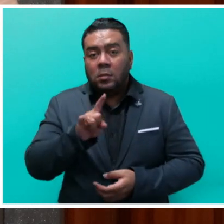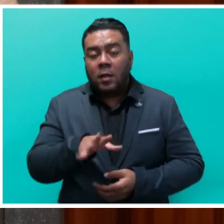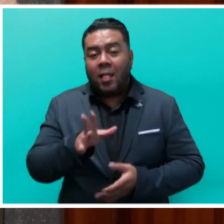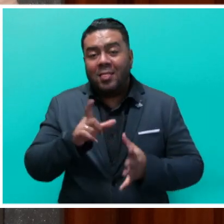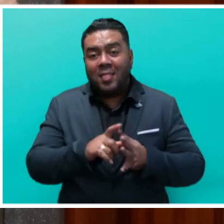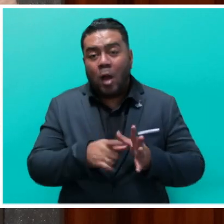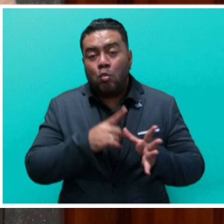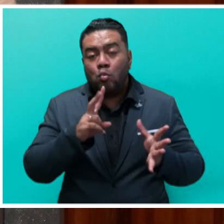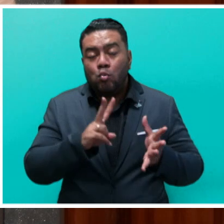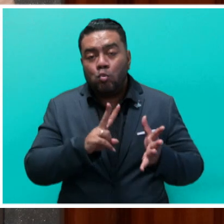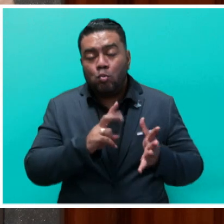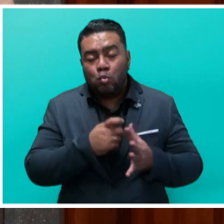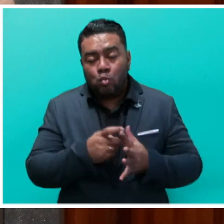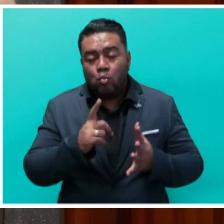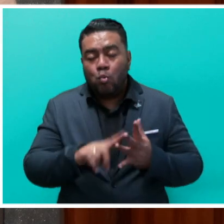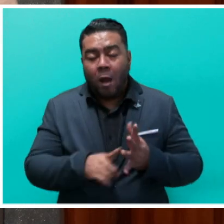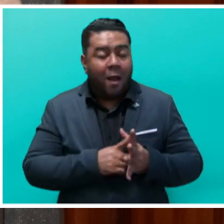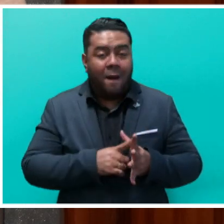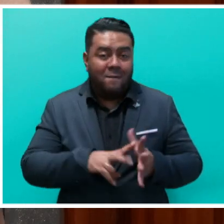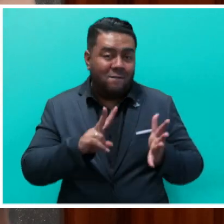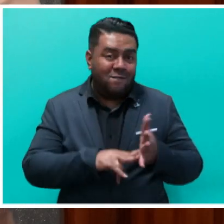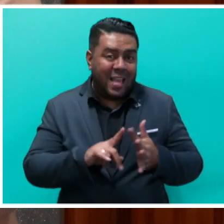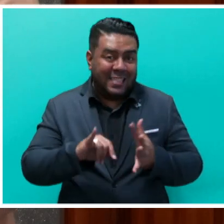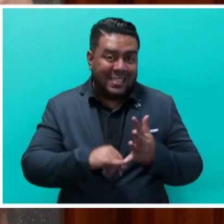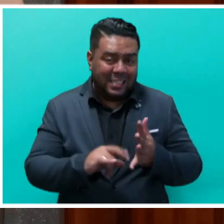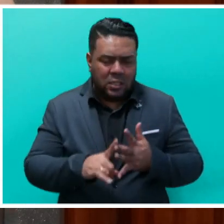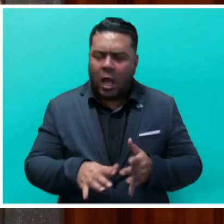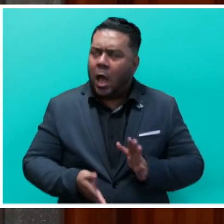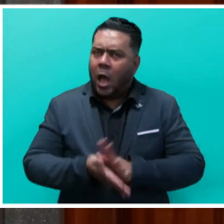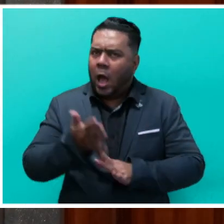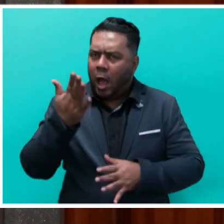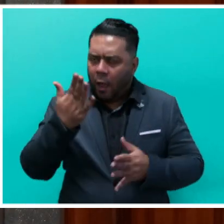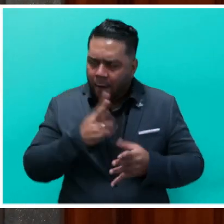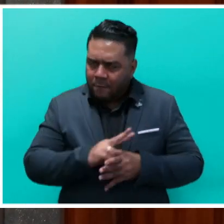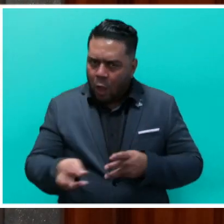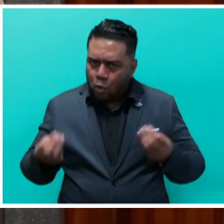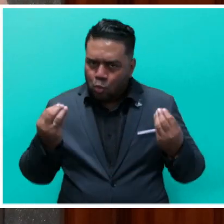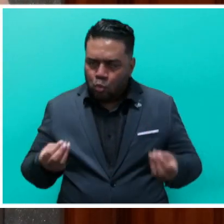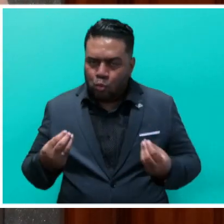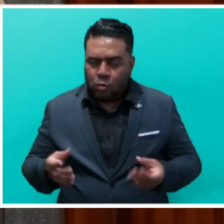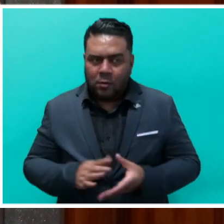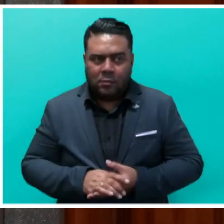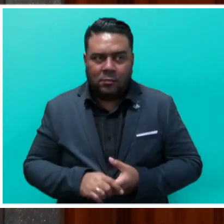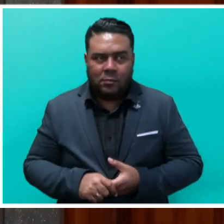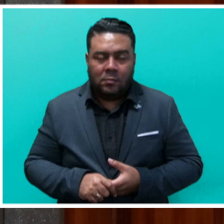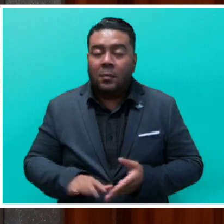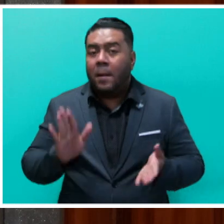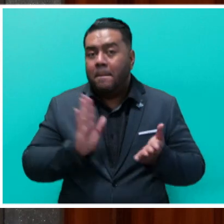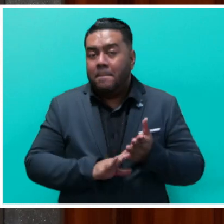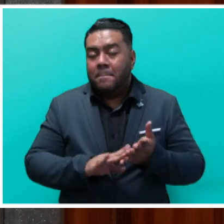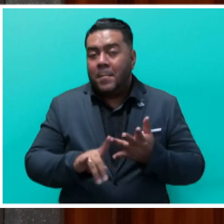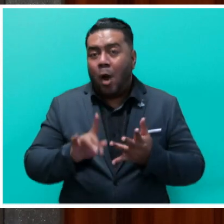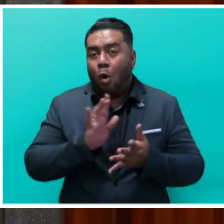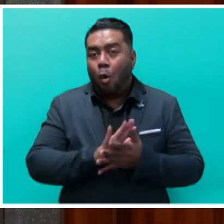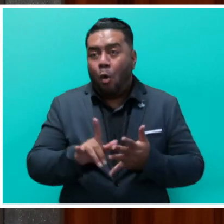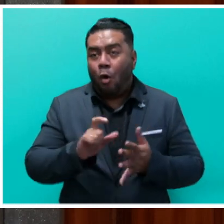Ndakua, Vesi, Yaka, and Sadao, are considered high-value species. In terms of our plantation species, mahogany is considered